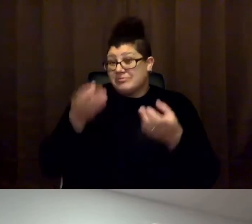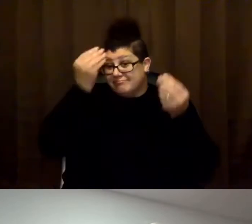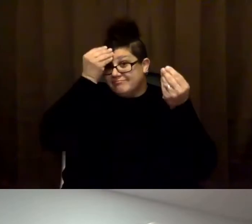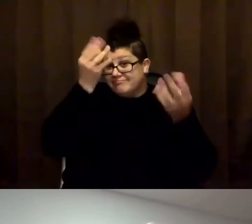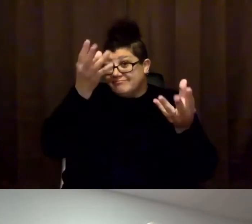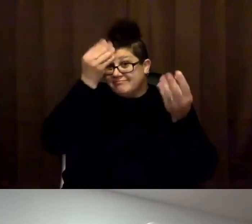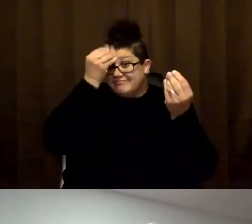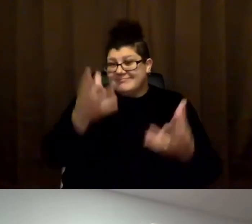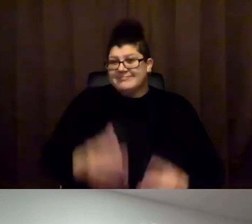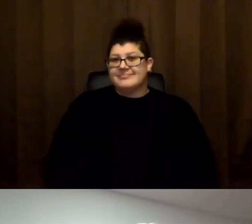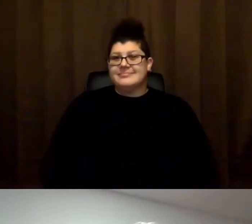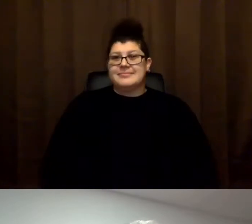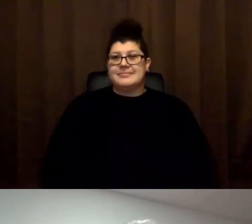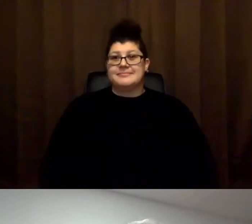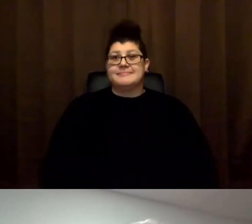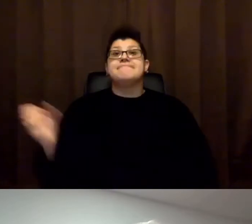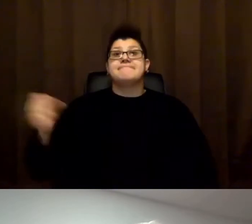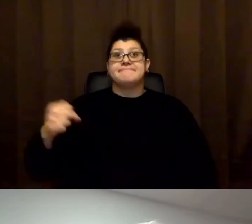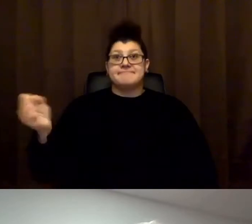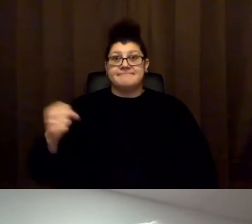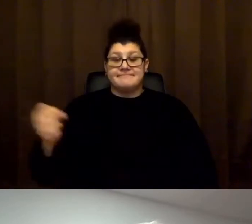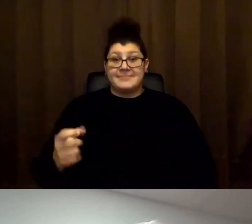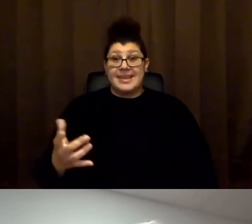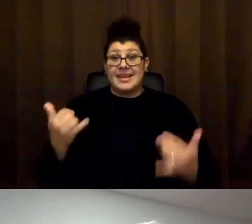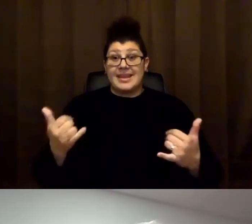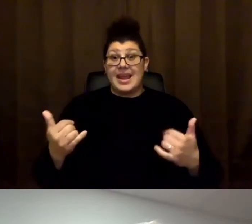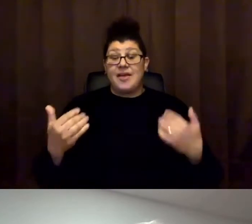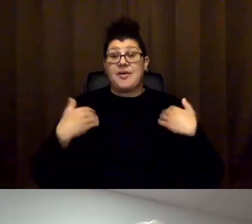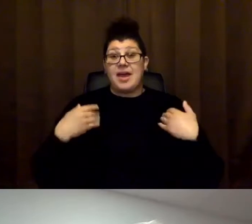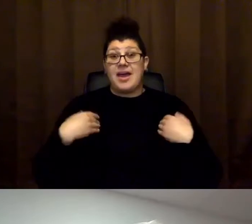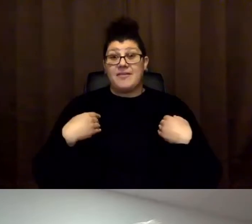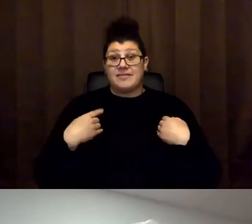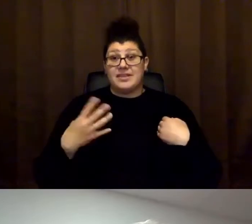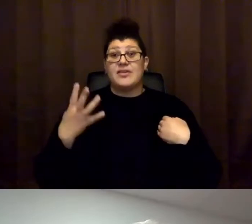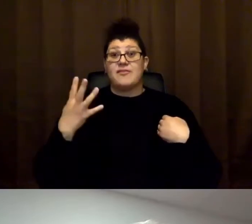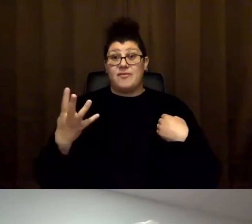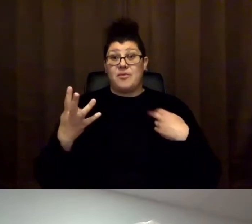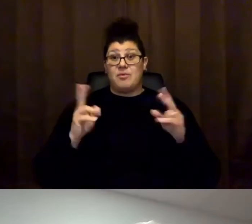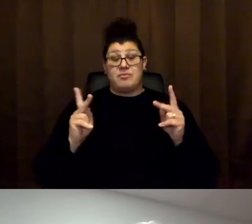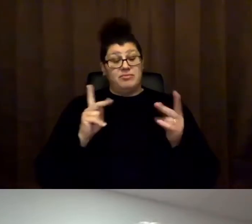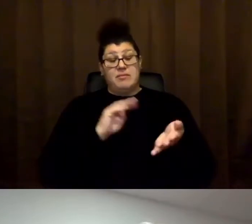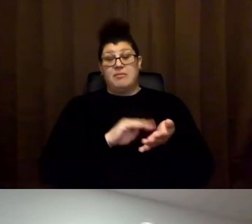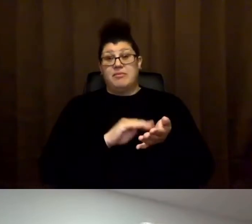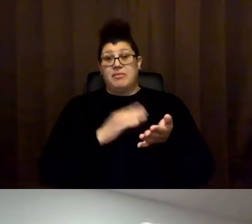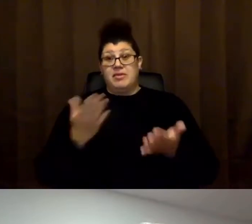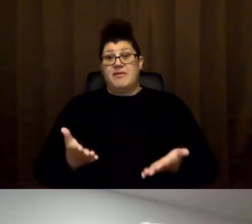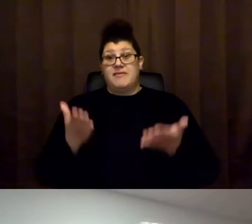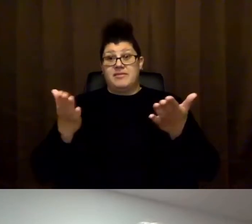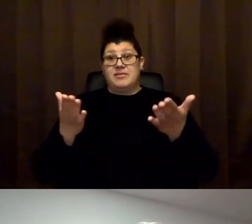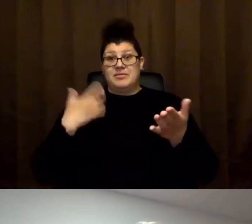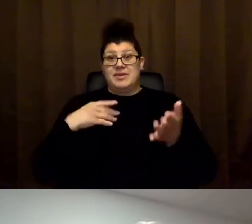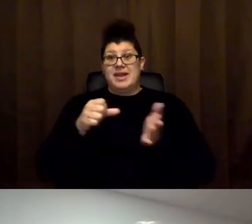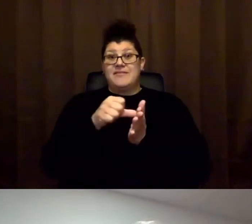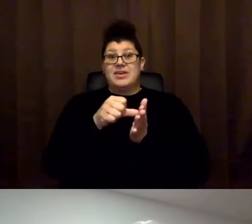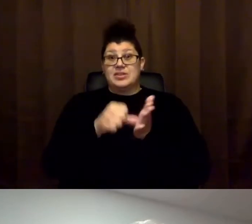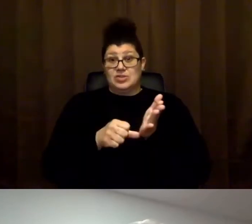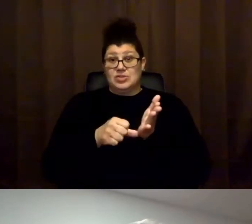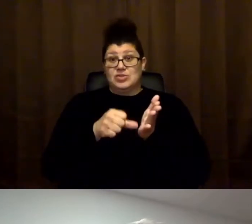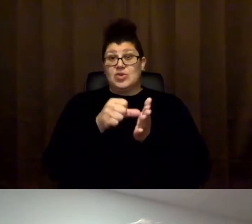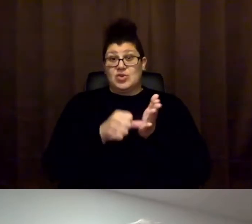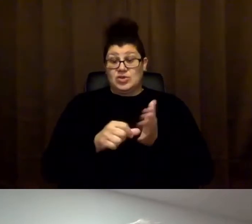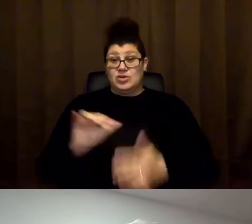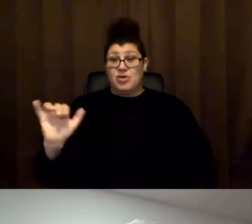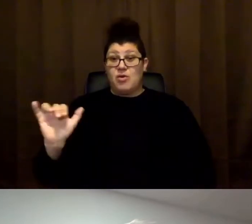real quickly? We have, so now we have 4 primary care providers. We have a surgeon on staff